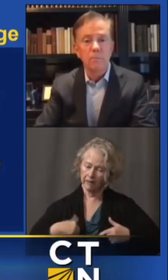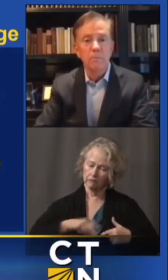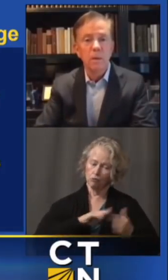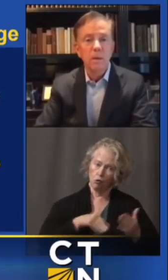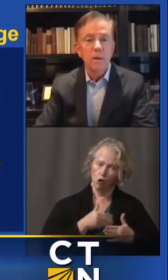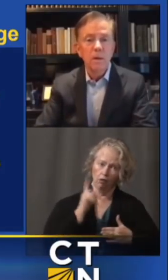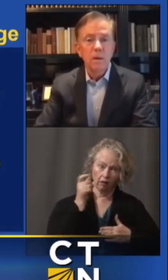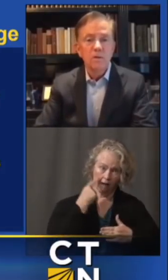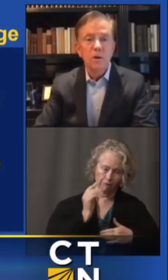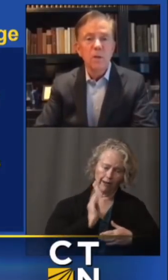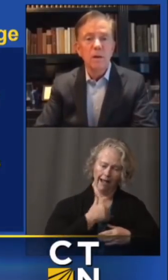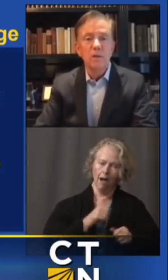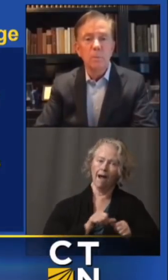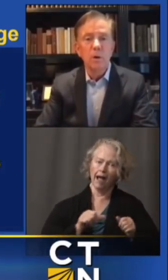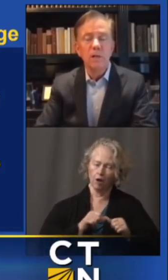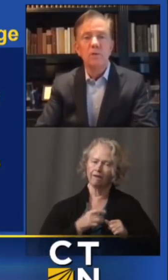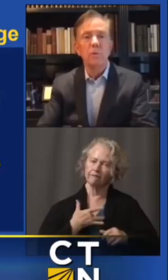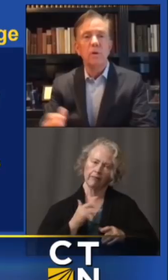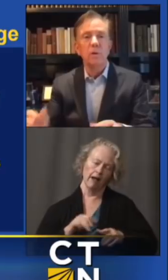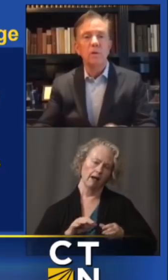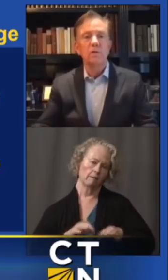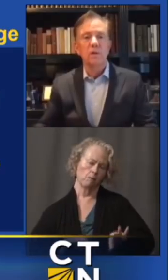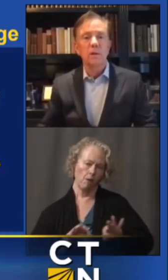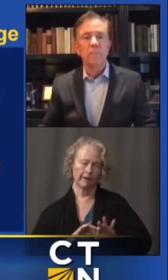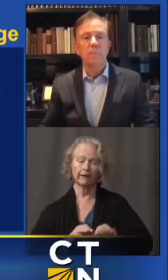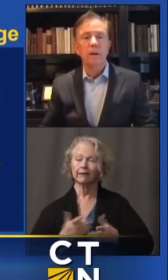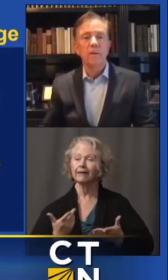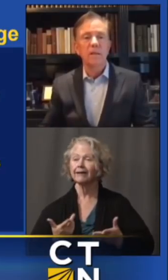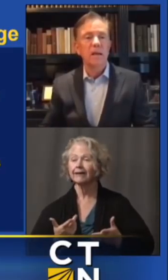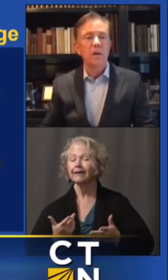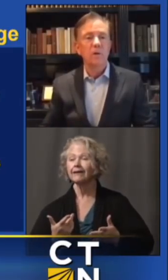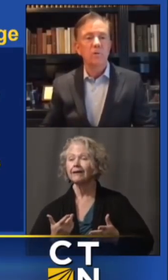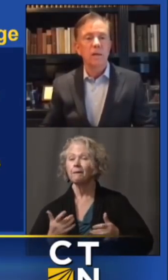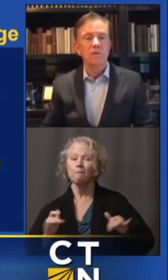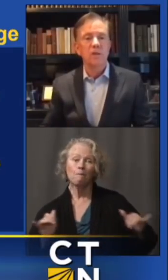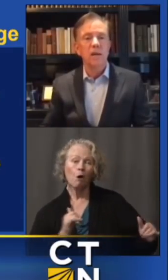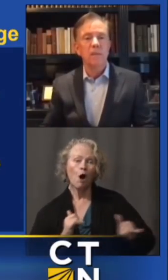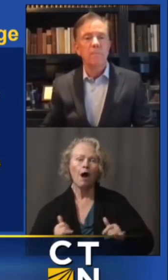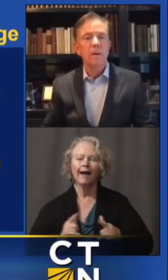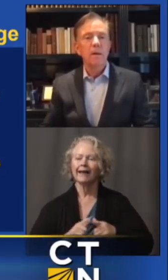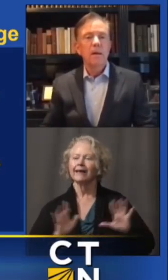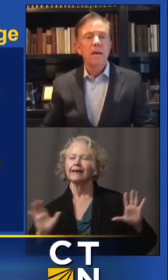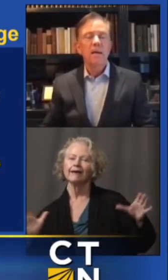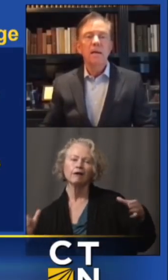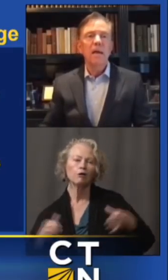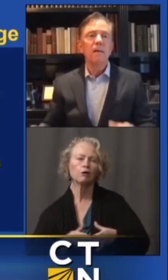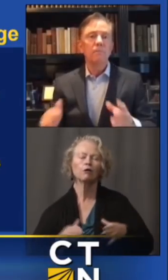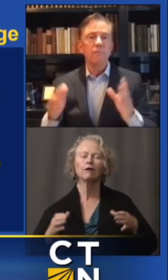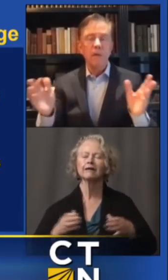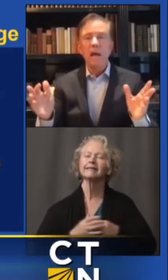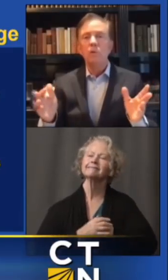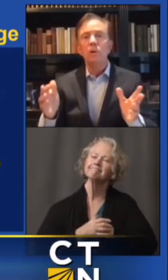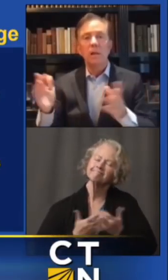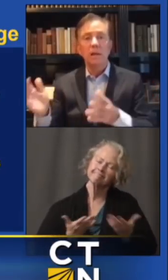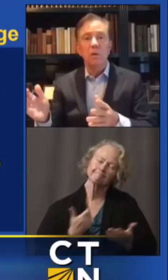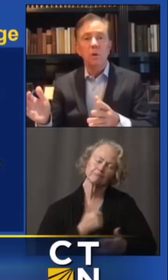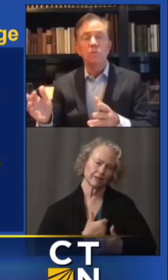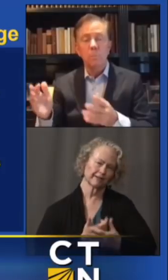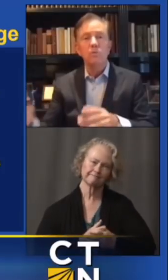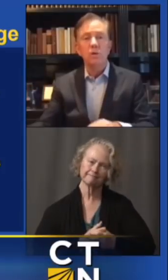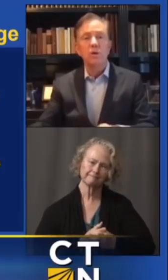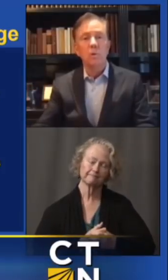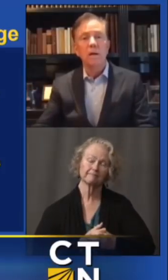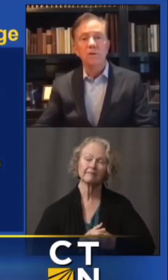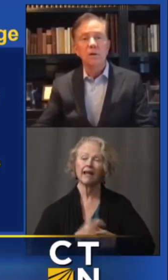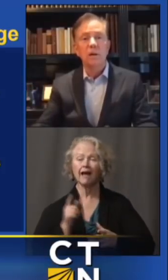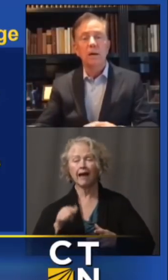important. Sorry about the parties or reunions. I think that goes without saying. And again, for the elderly, those most